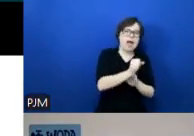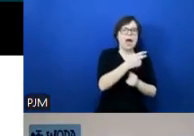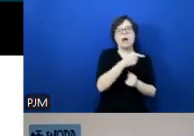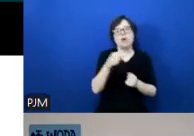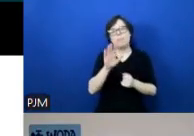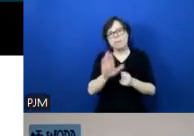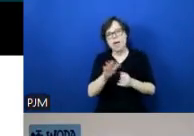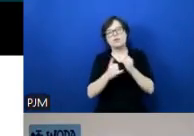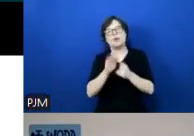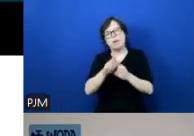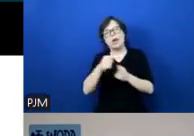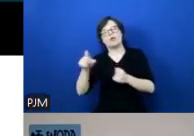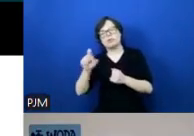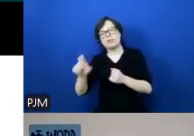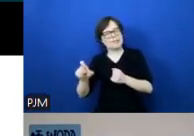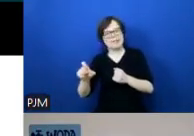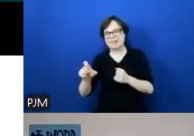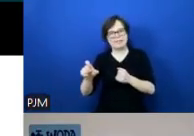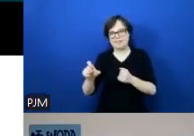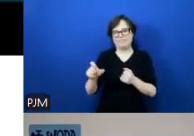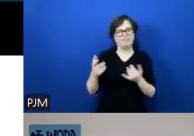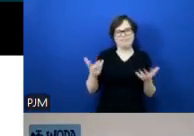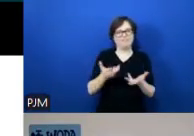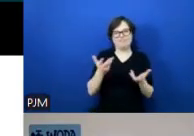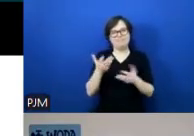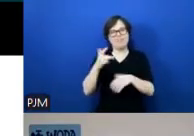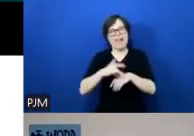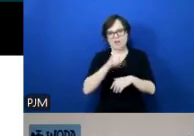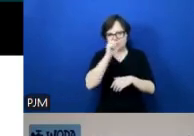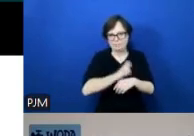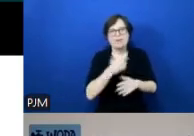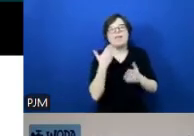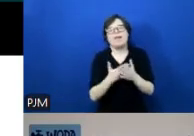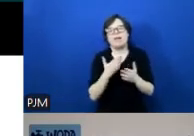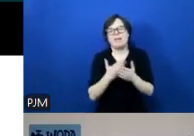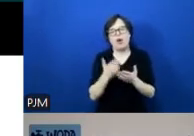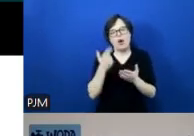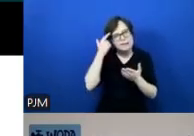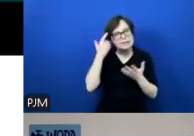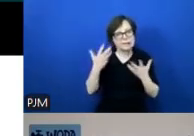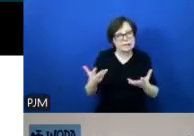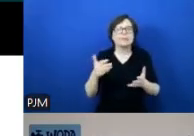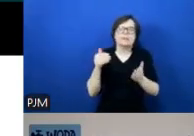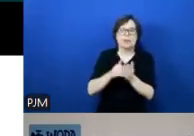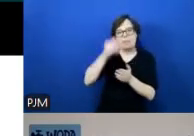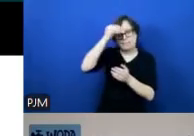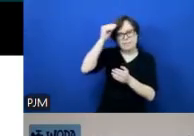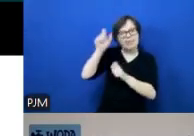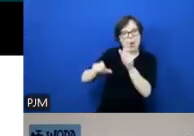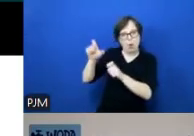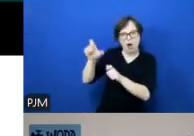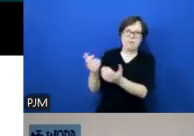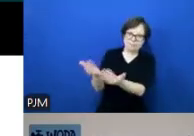is B, if B is C, then it won't work. It won't bring any necessary result. That's why we decided to make another